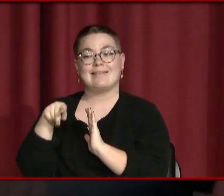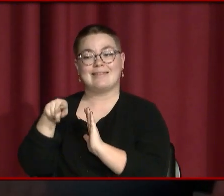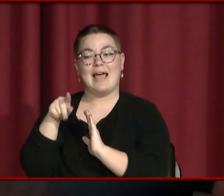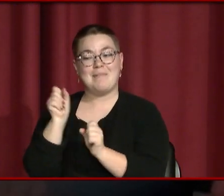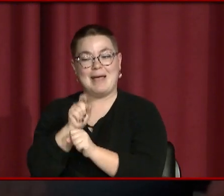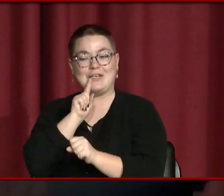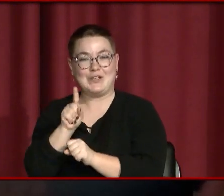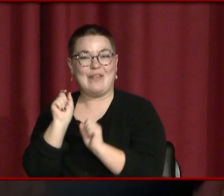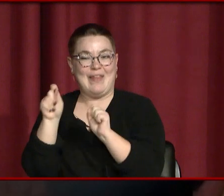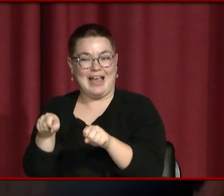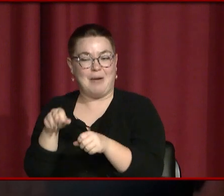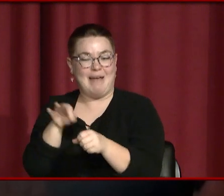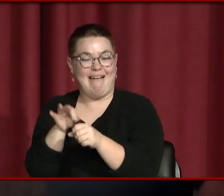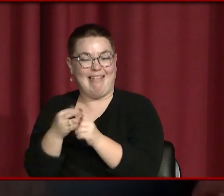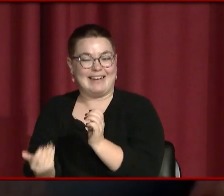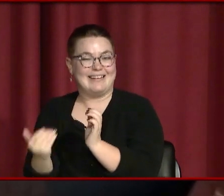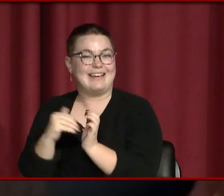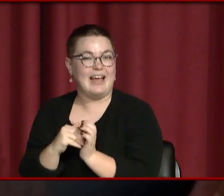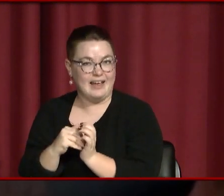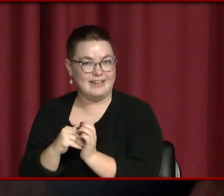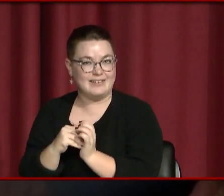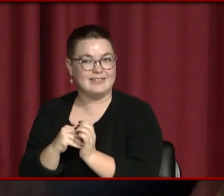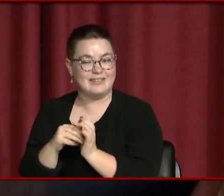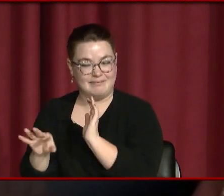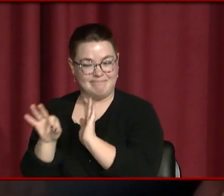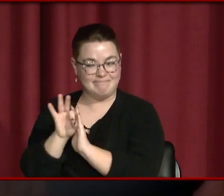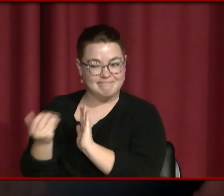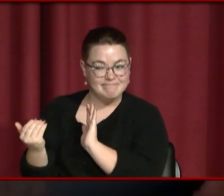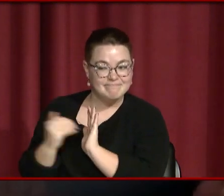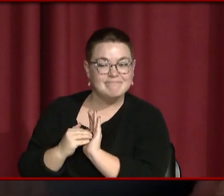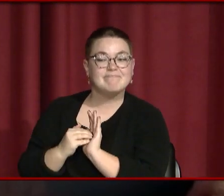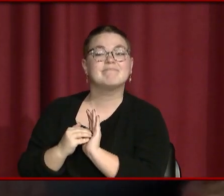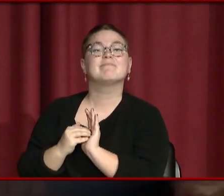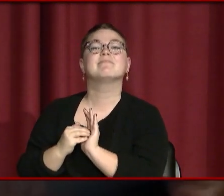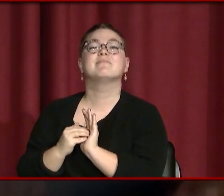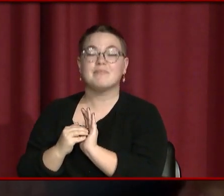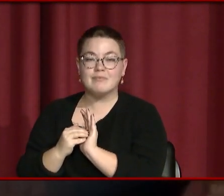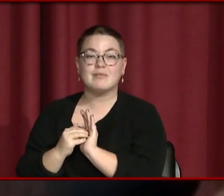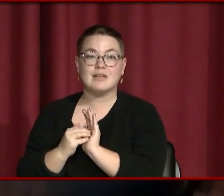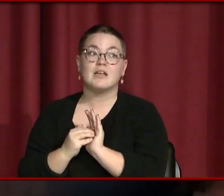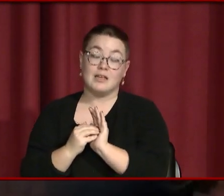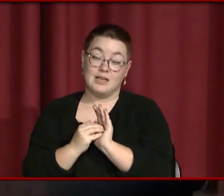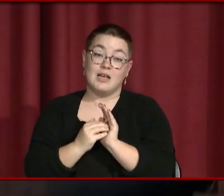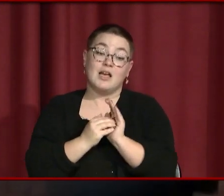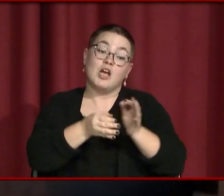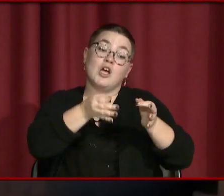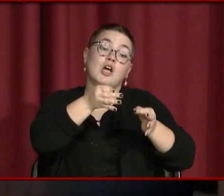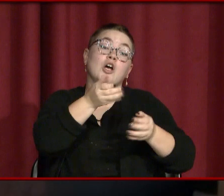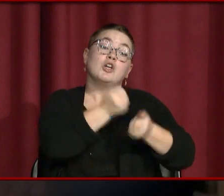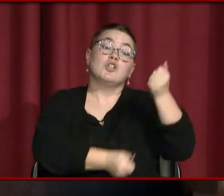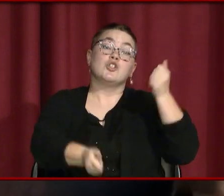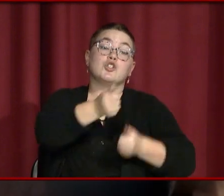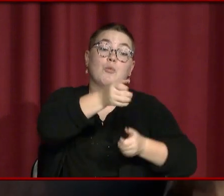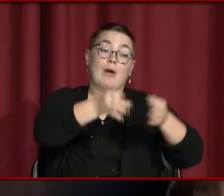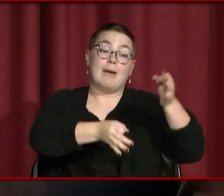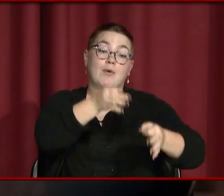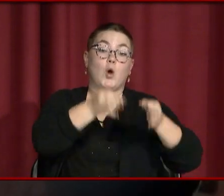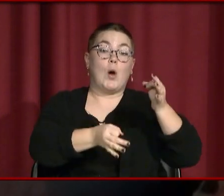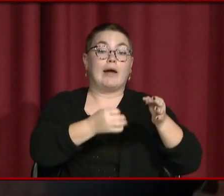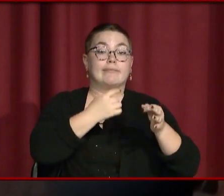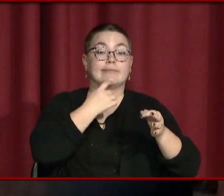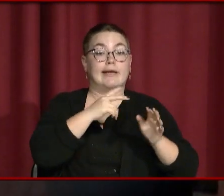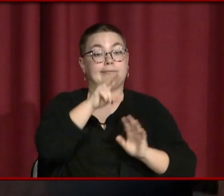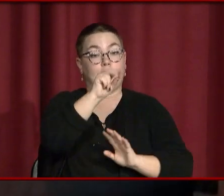reelection. These maps were struck down by the Ohio Supreme Court 5 times for the State House maps and twice for the